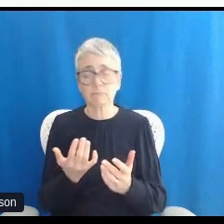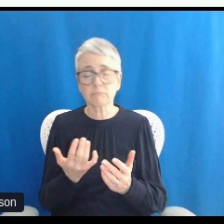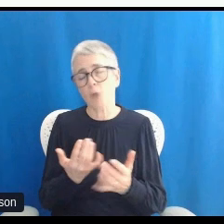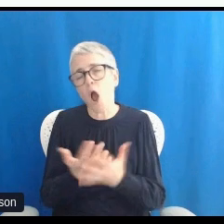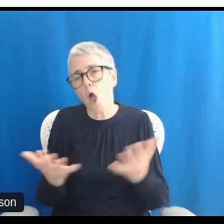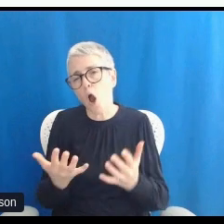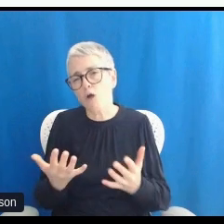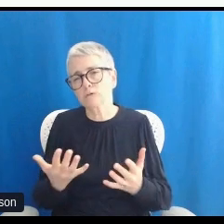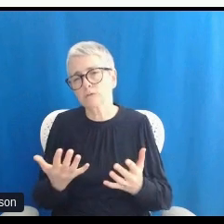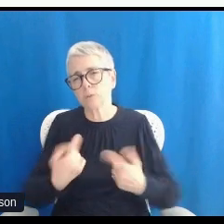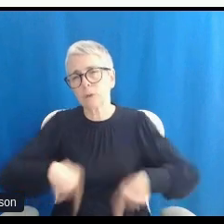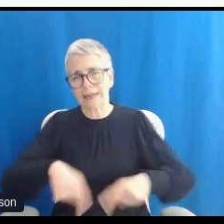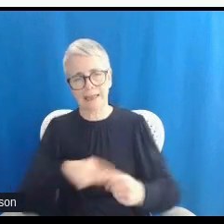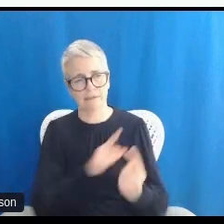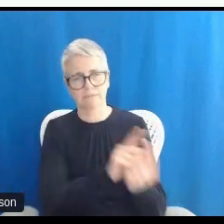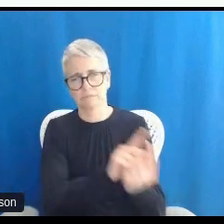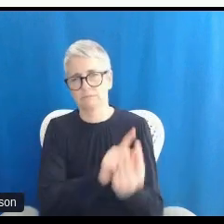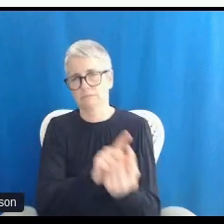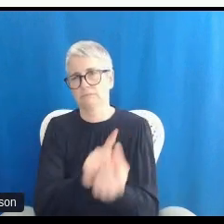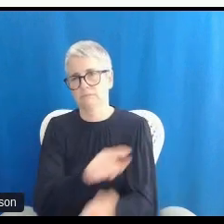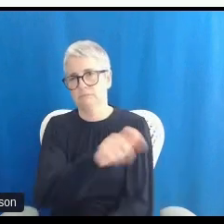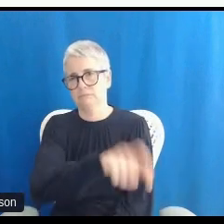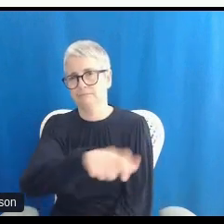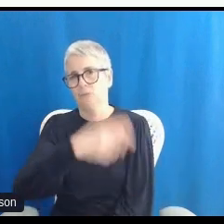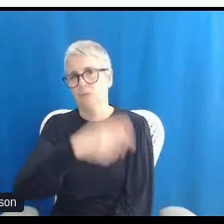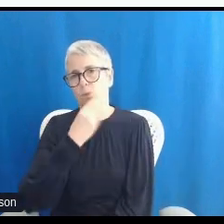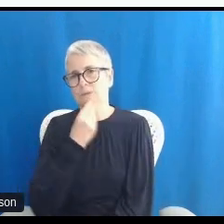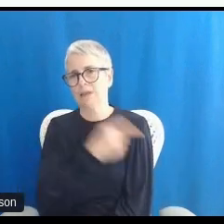we're seeing that more and more as this program grows.